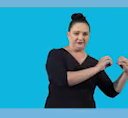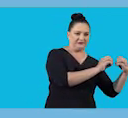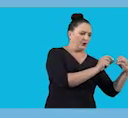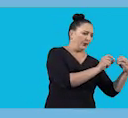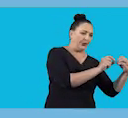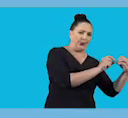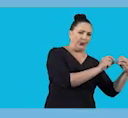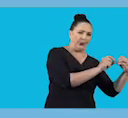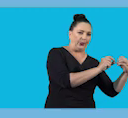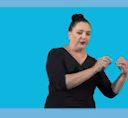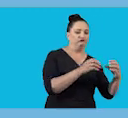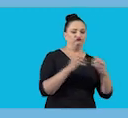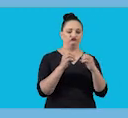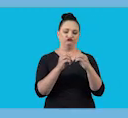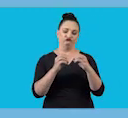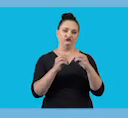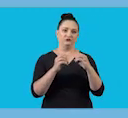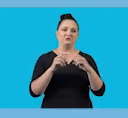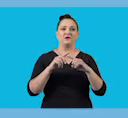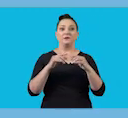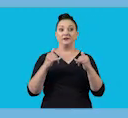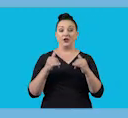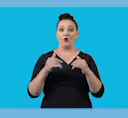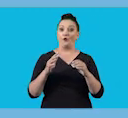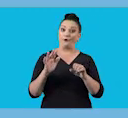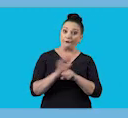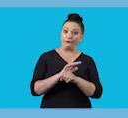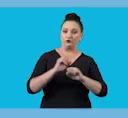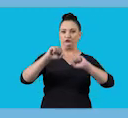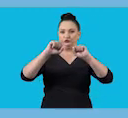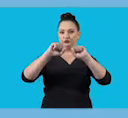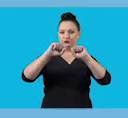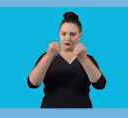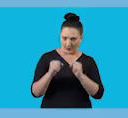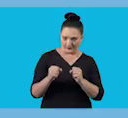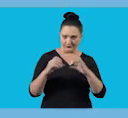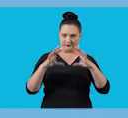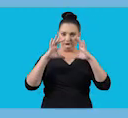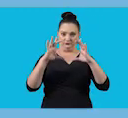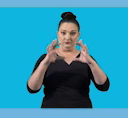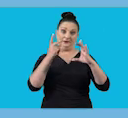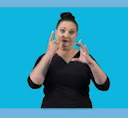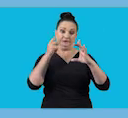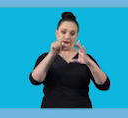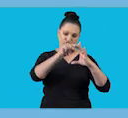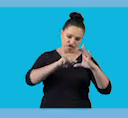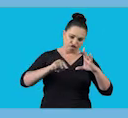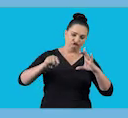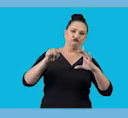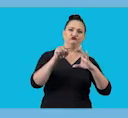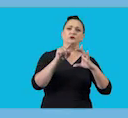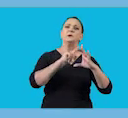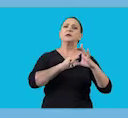And you must always remember that those particles will always take up the shape of the container. So because